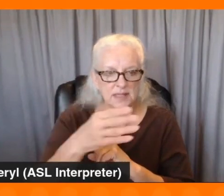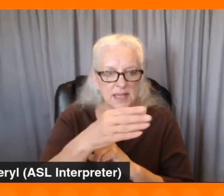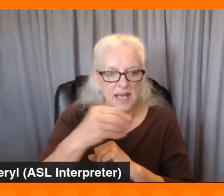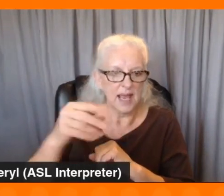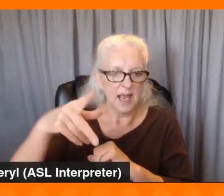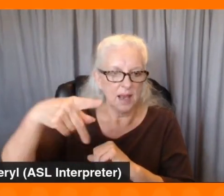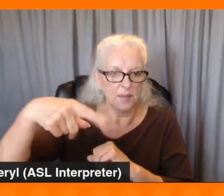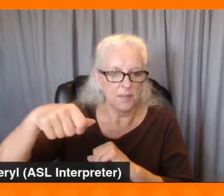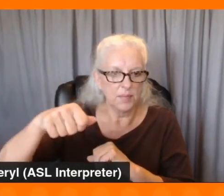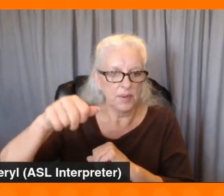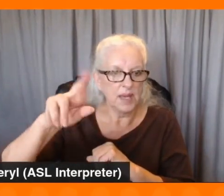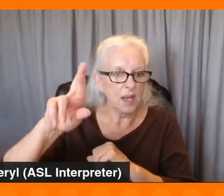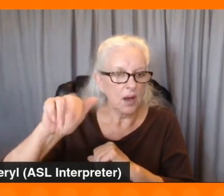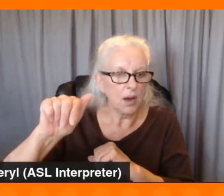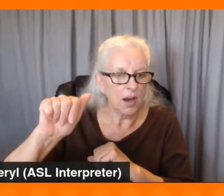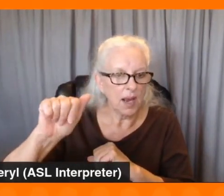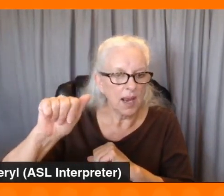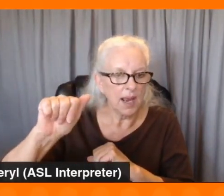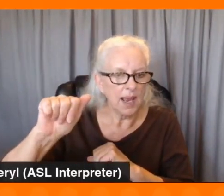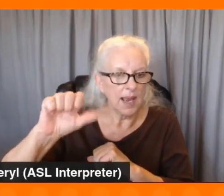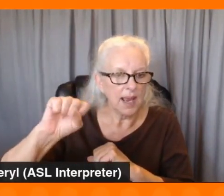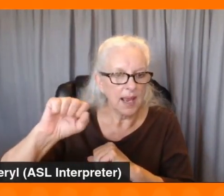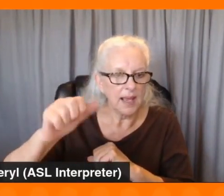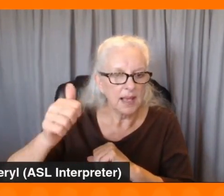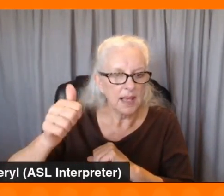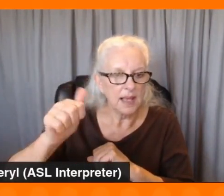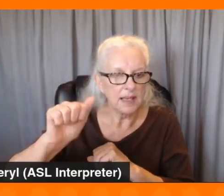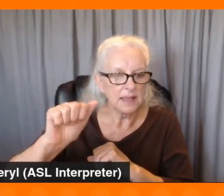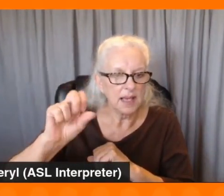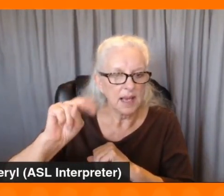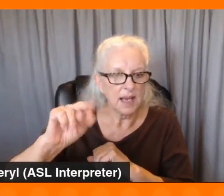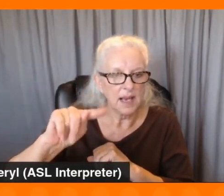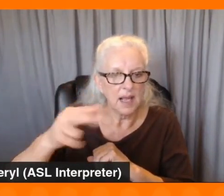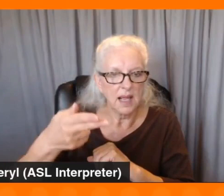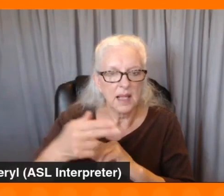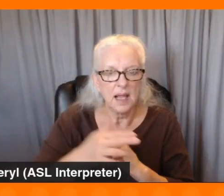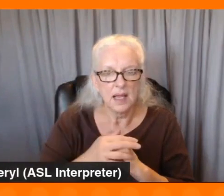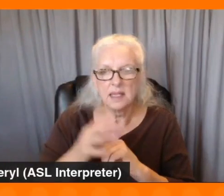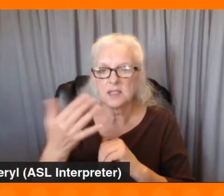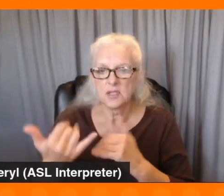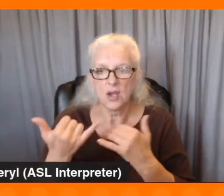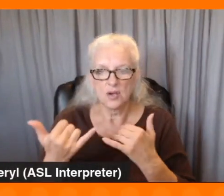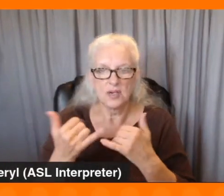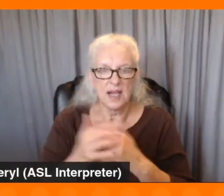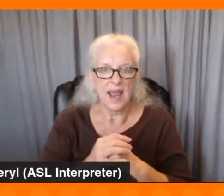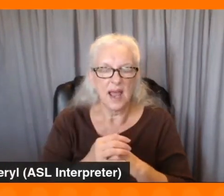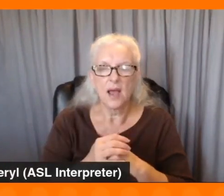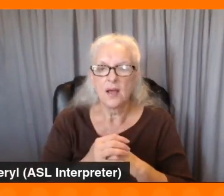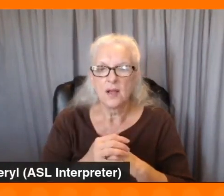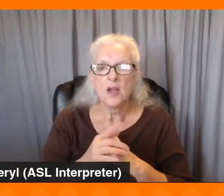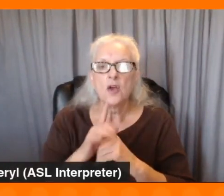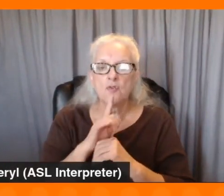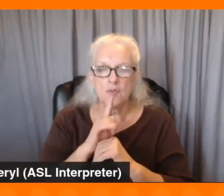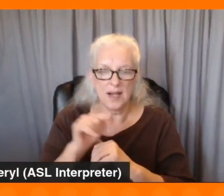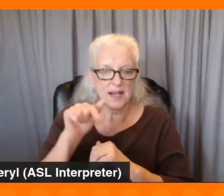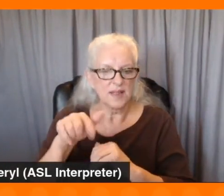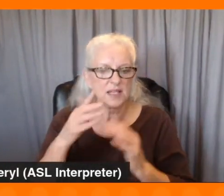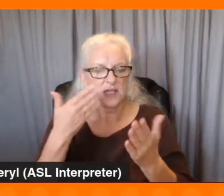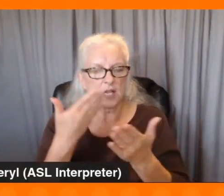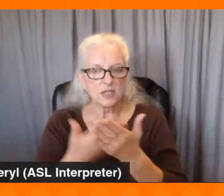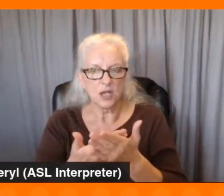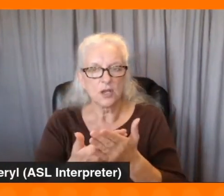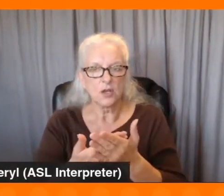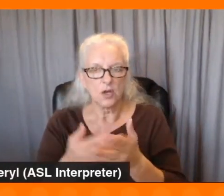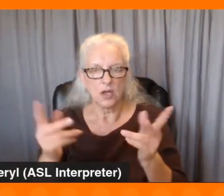Thanks so much, Mitch and Kristen. And the online community is always a great source of inspiration for me and for many,